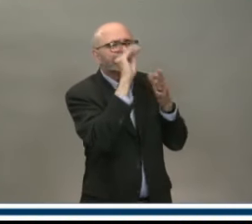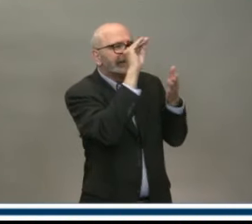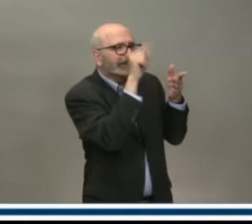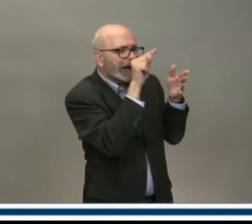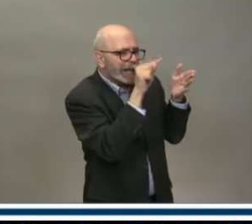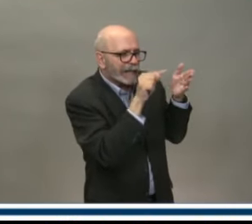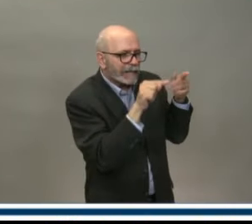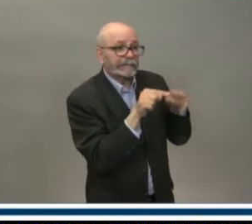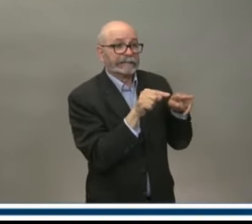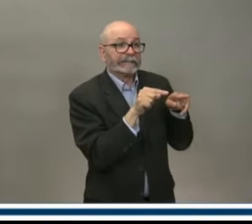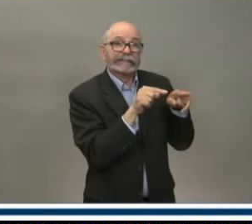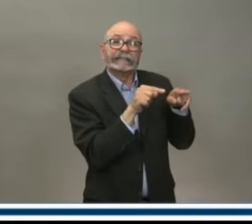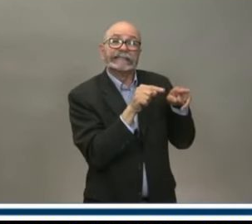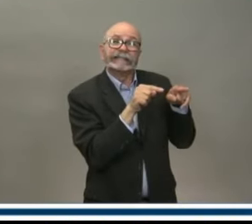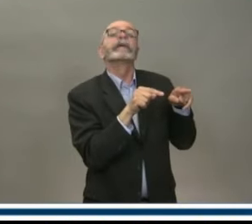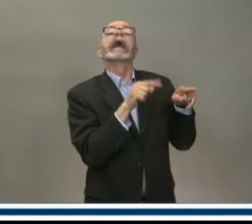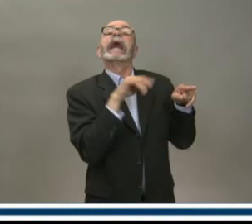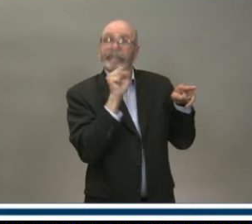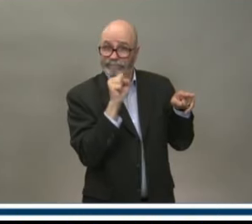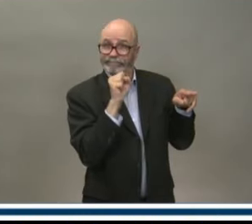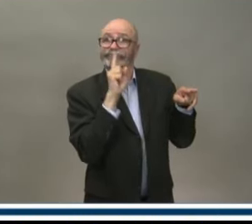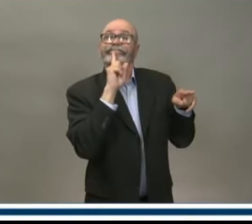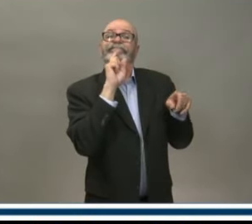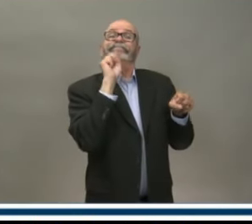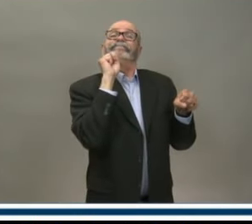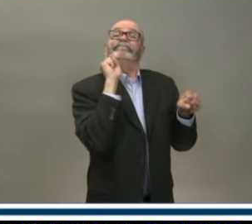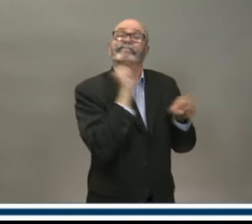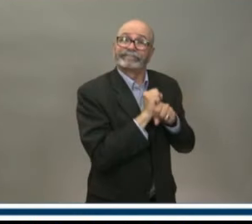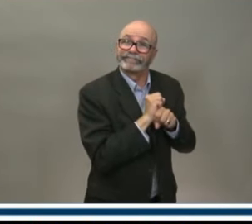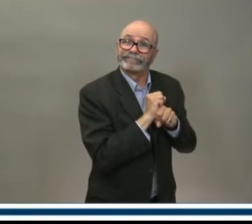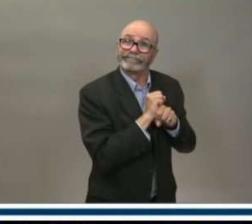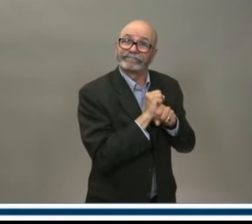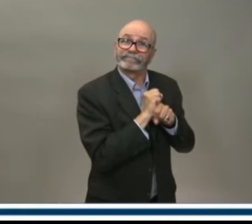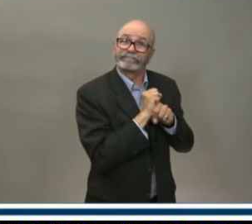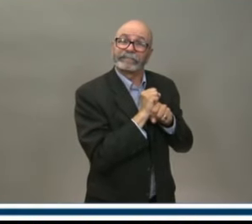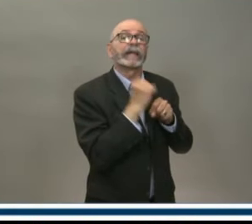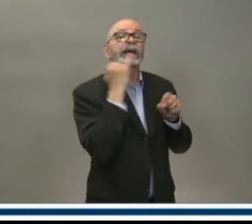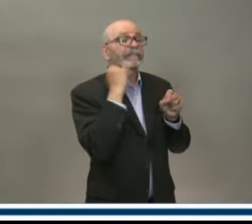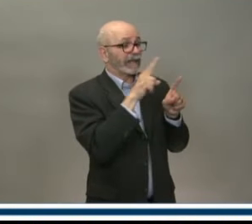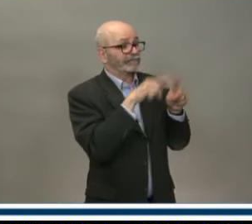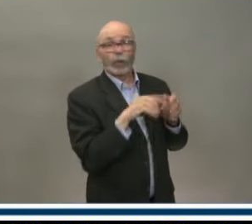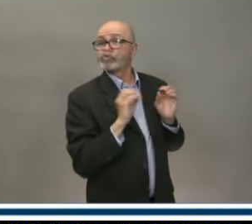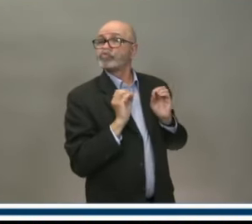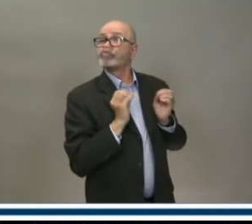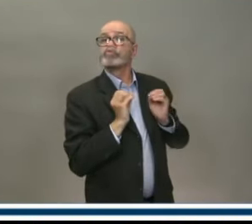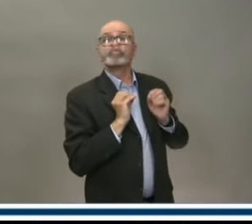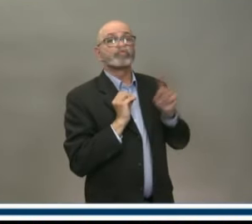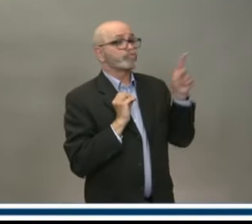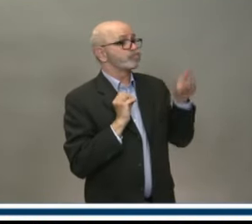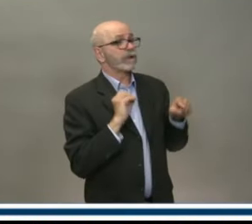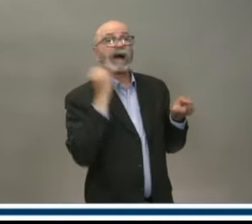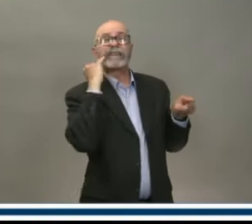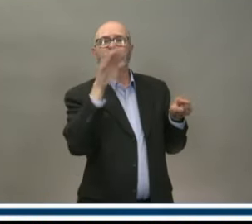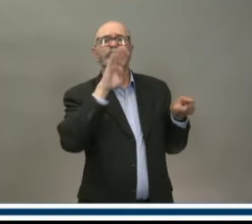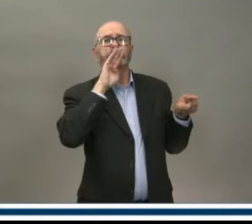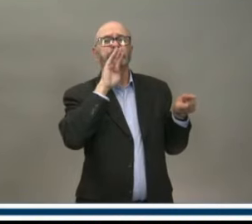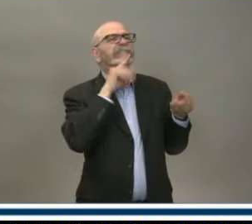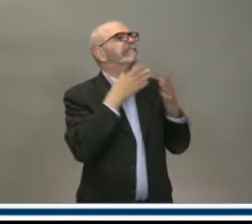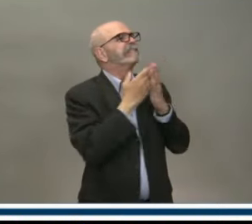the directions as you go through that tool. If you do not have the online capacity, you can call